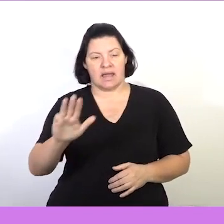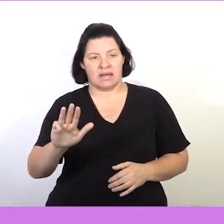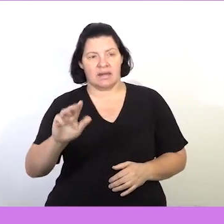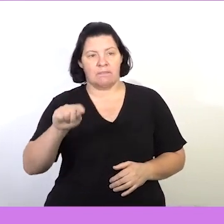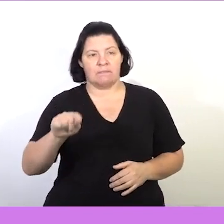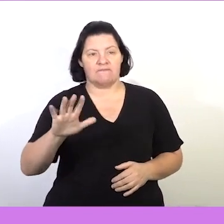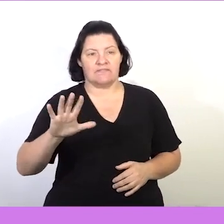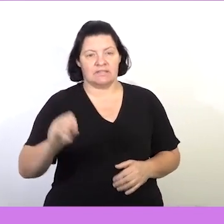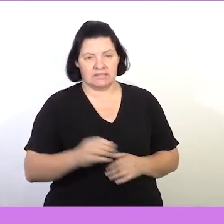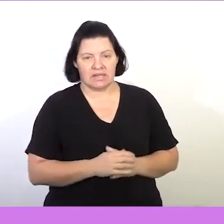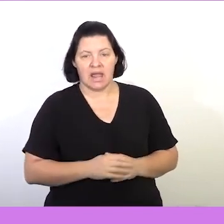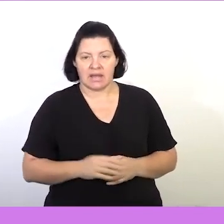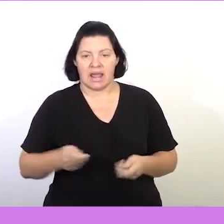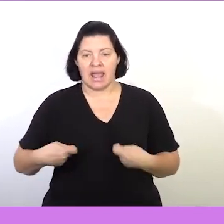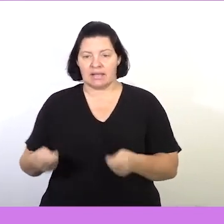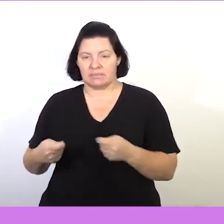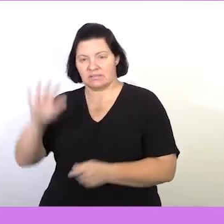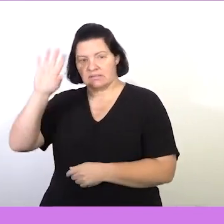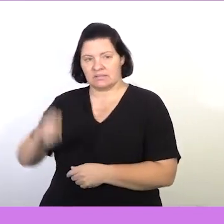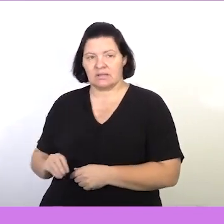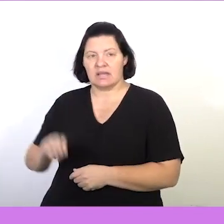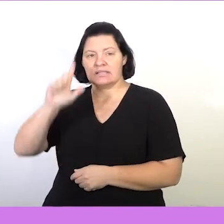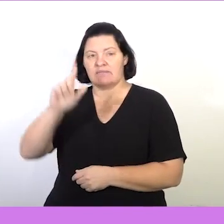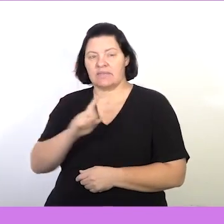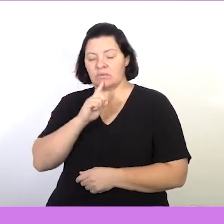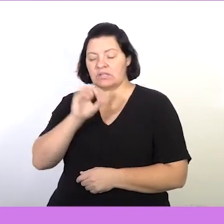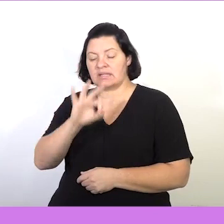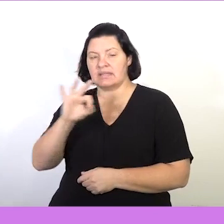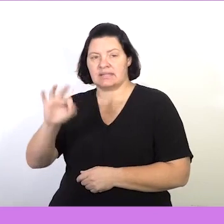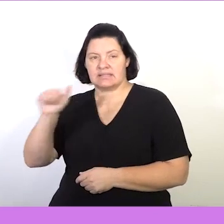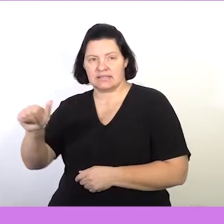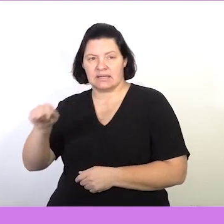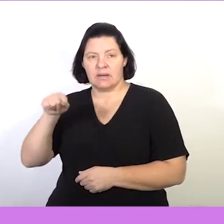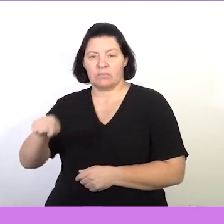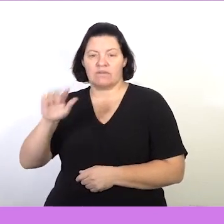9,089.50 Rand. And then we have our total expenses, which amounts to